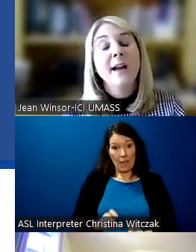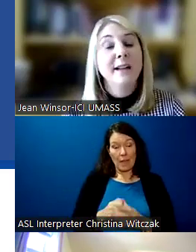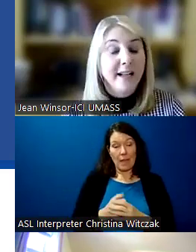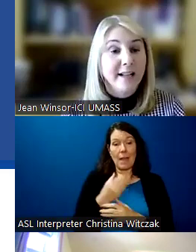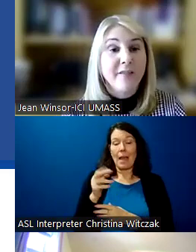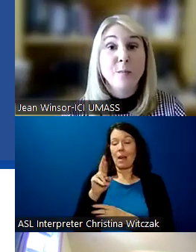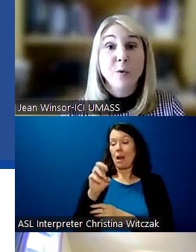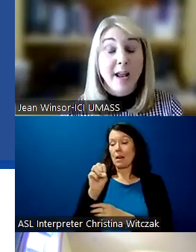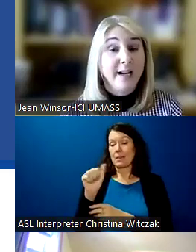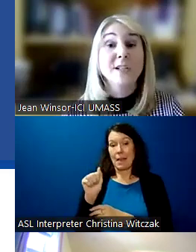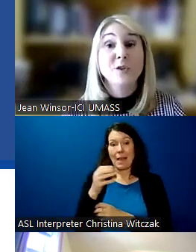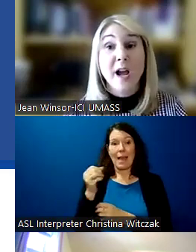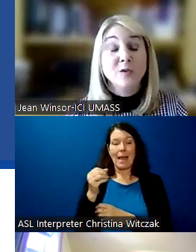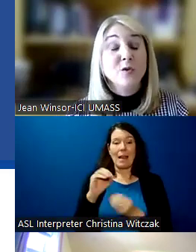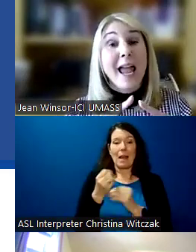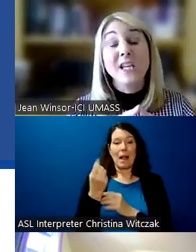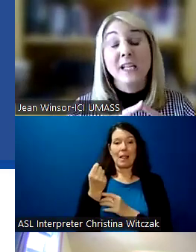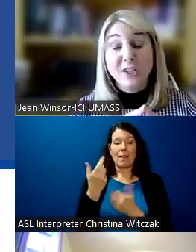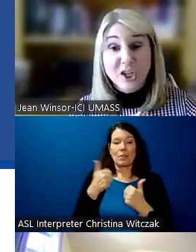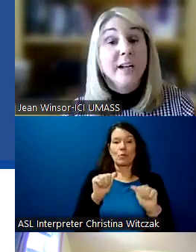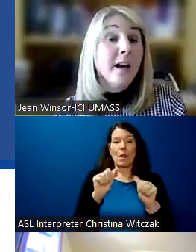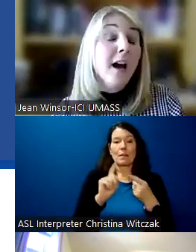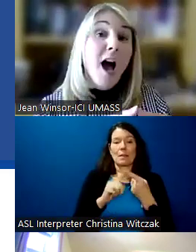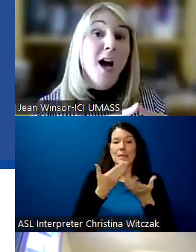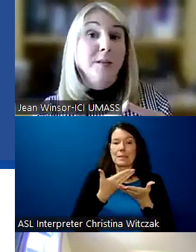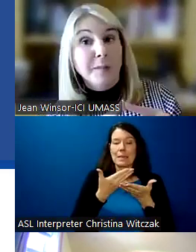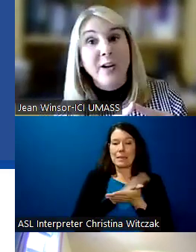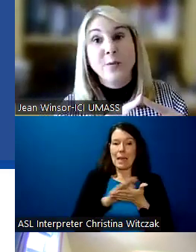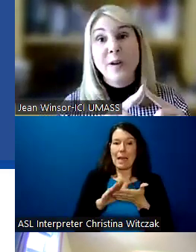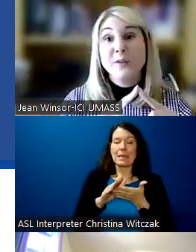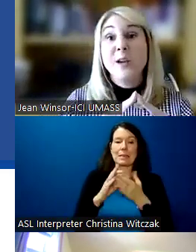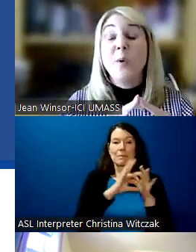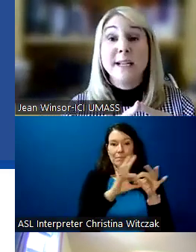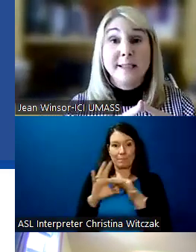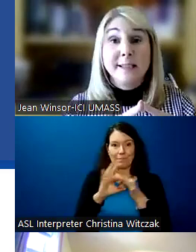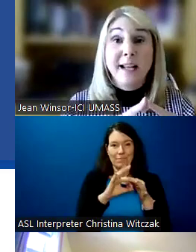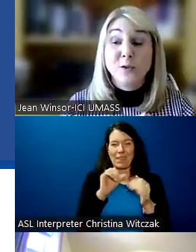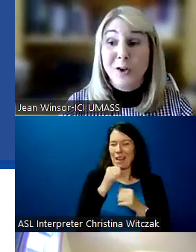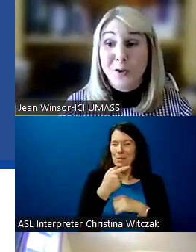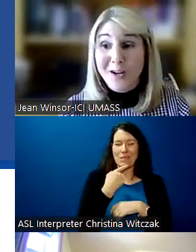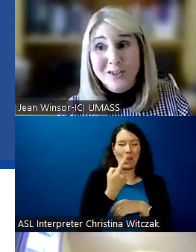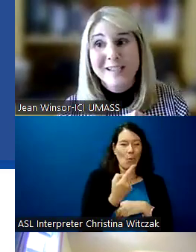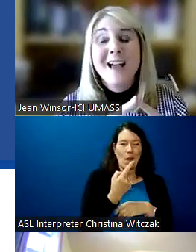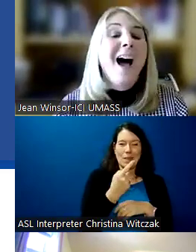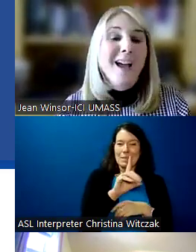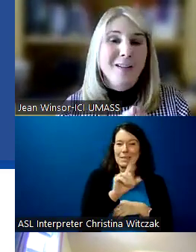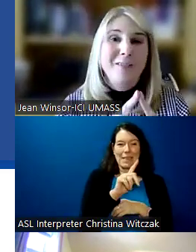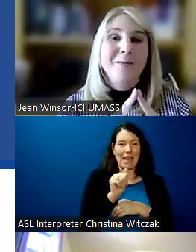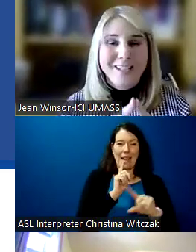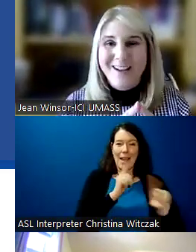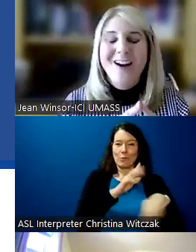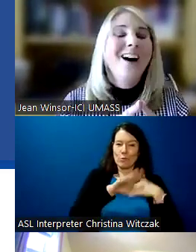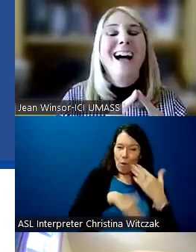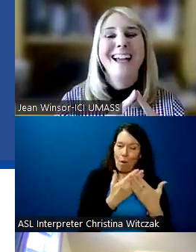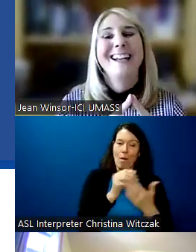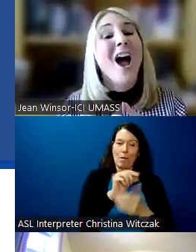RSA 9/11 provide a nice triangulation. I don't ever say one data set answers all your questions. I wish